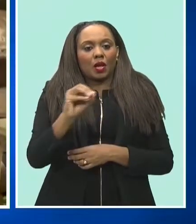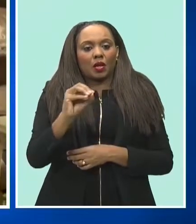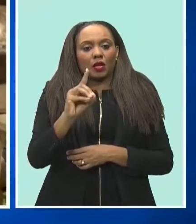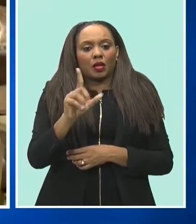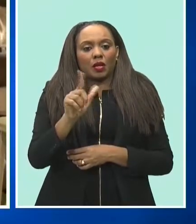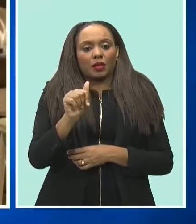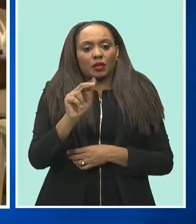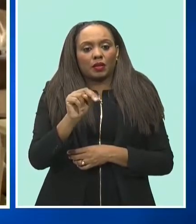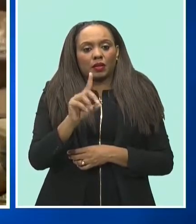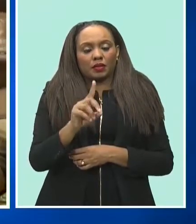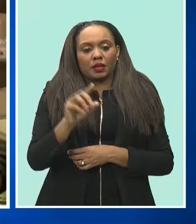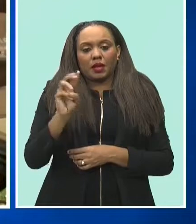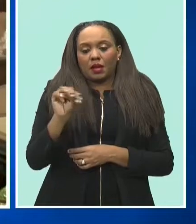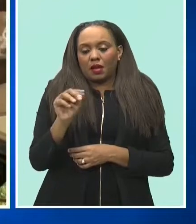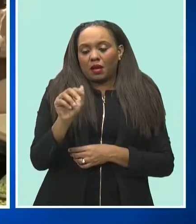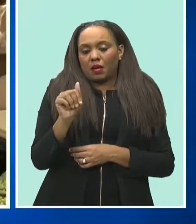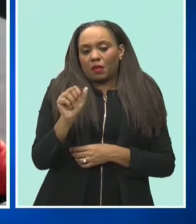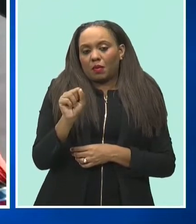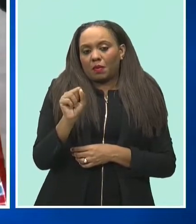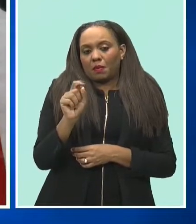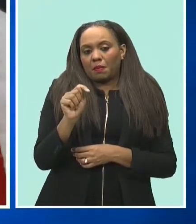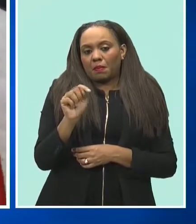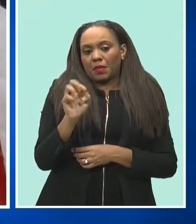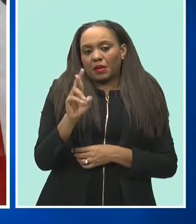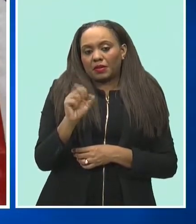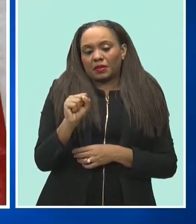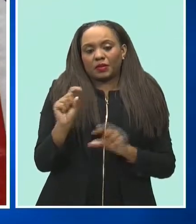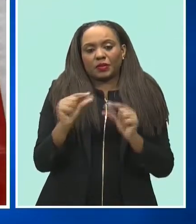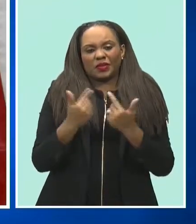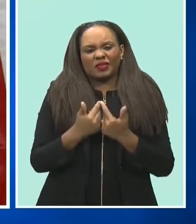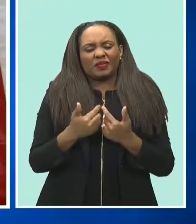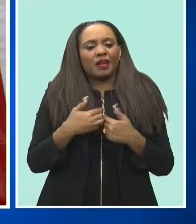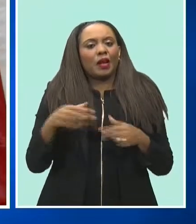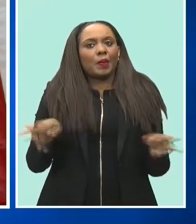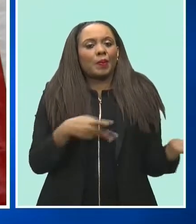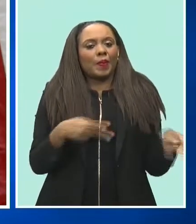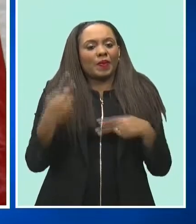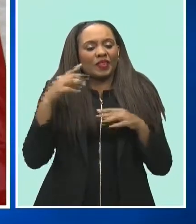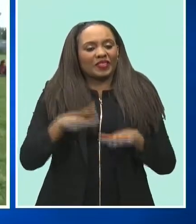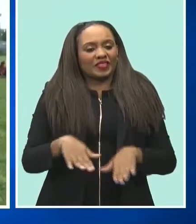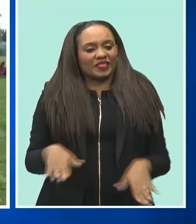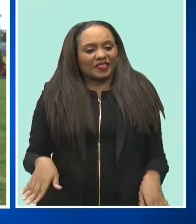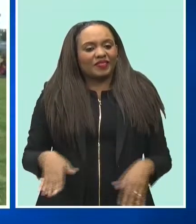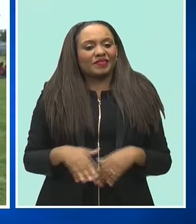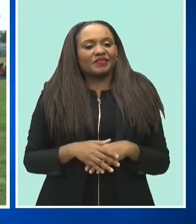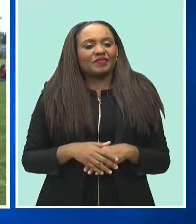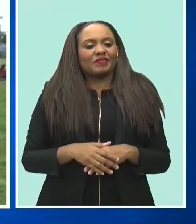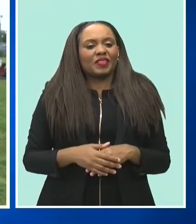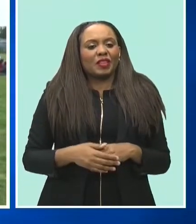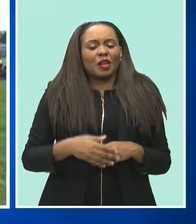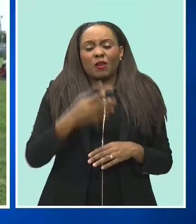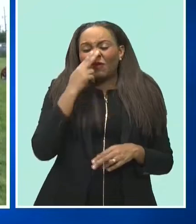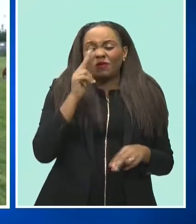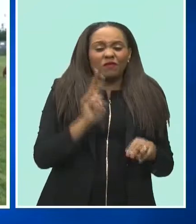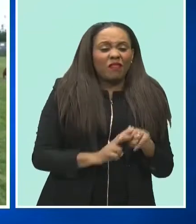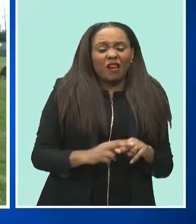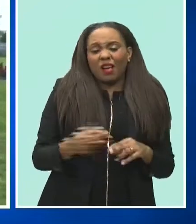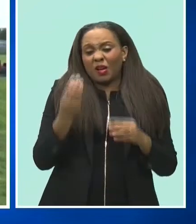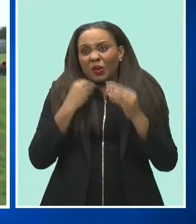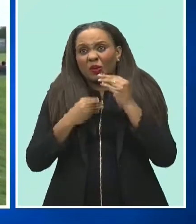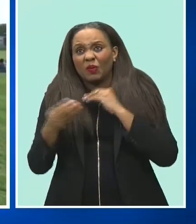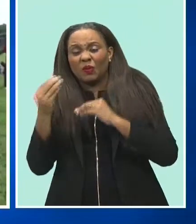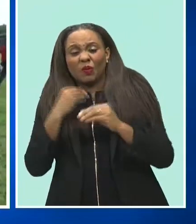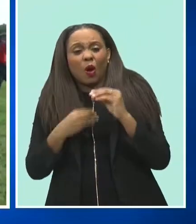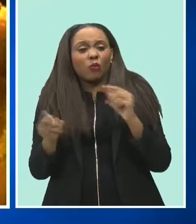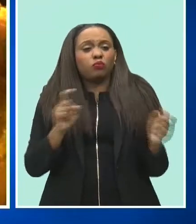Michael area, which threw a Christmas party for the children of the neighborhood. This field along the Mighty Griner Highway was transformed for the